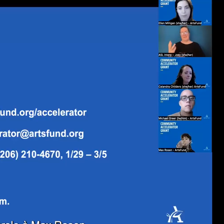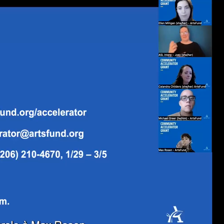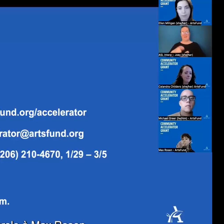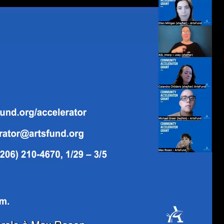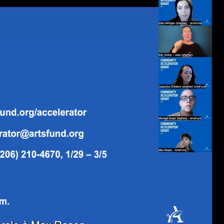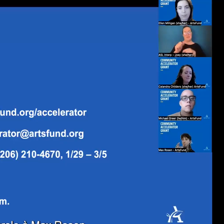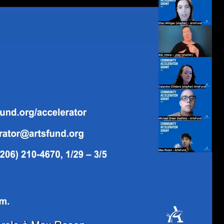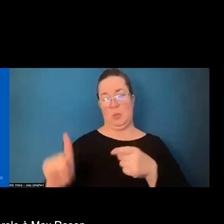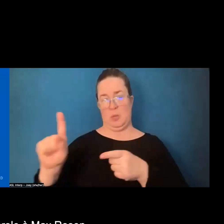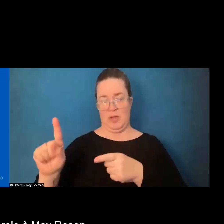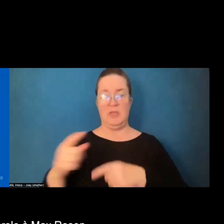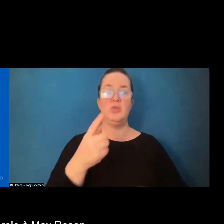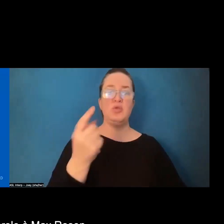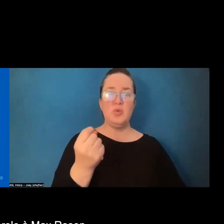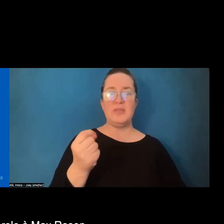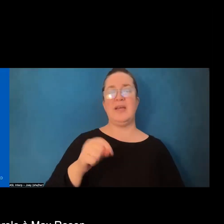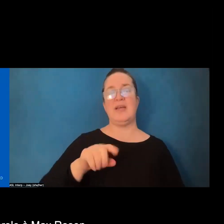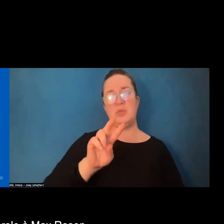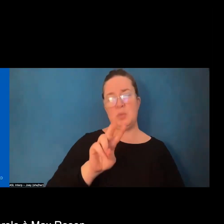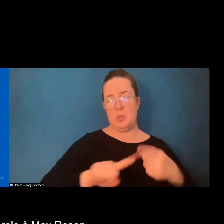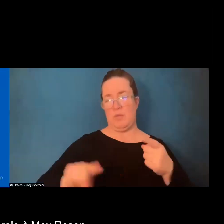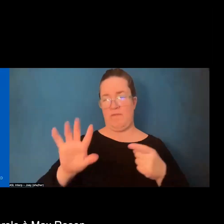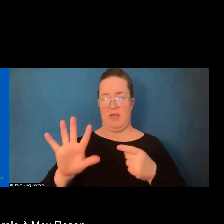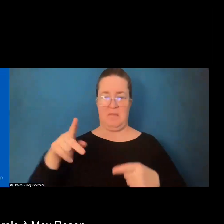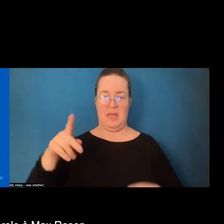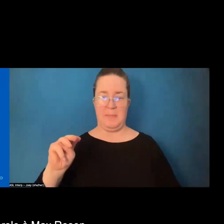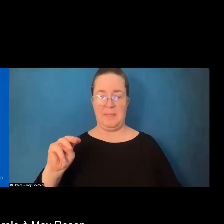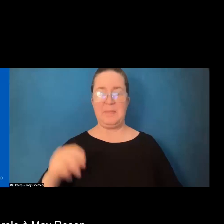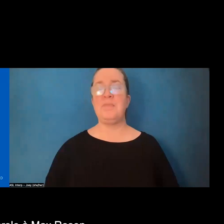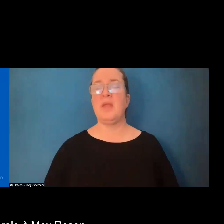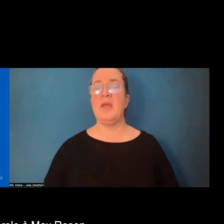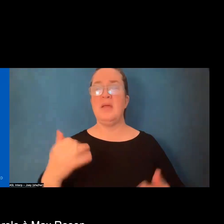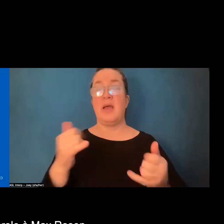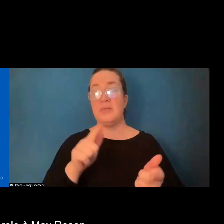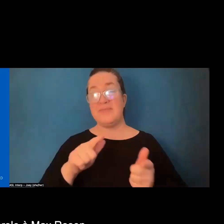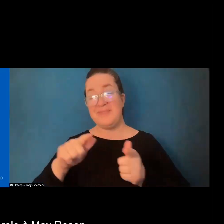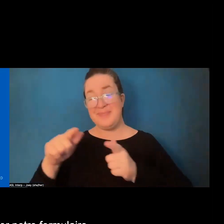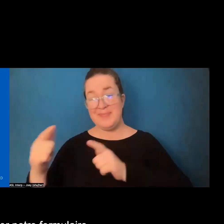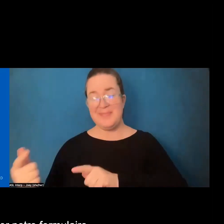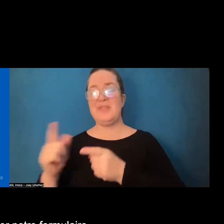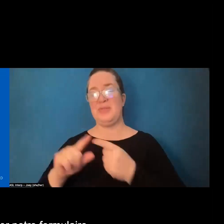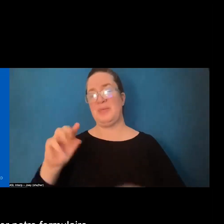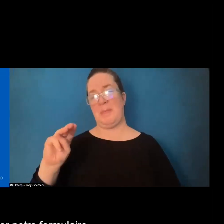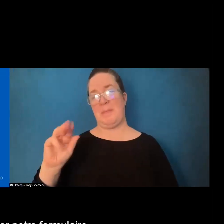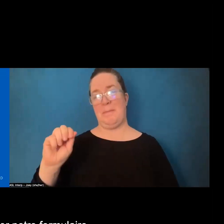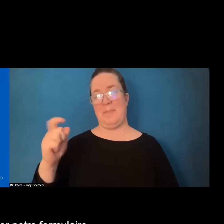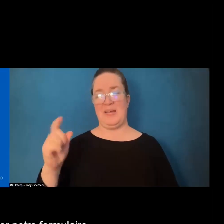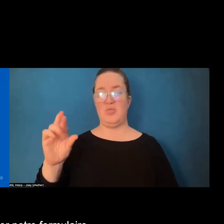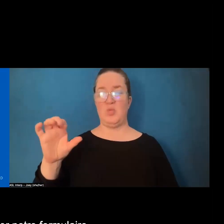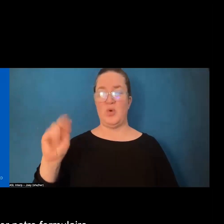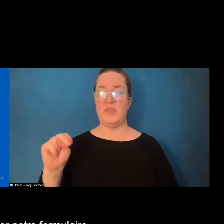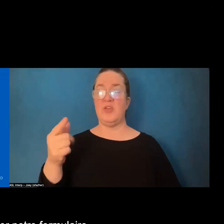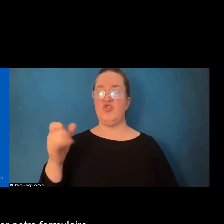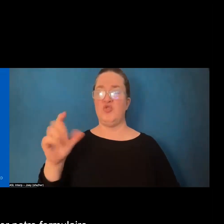p.m. And now I will pass things over to our grants coordinator, Max Rosen, who will be presenting